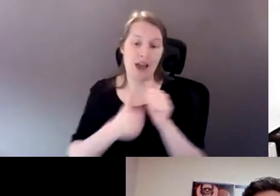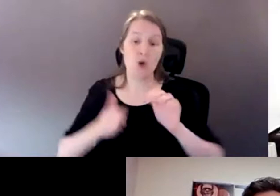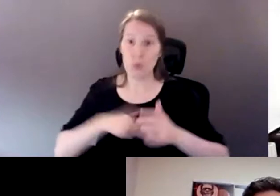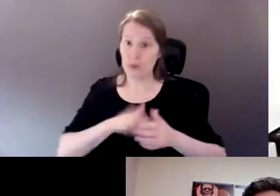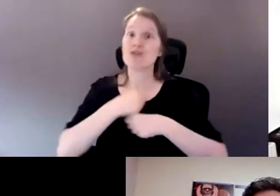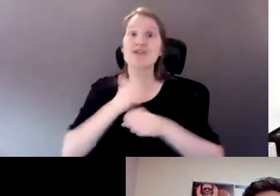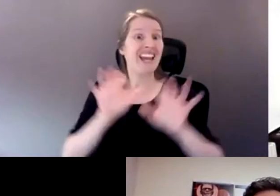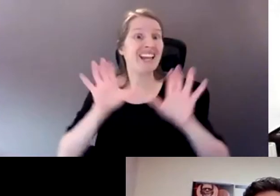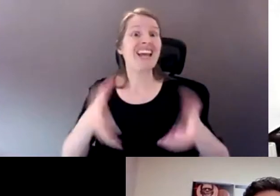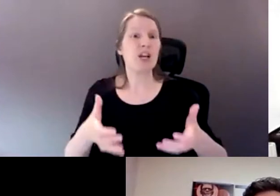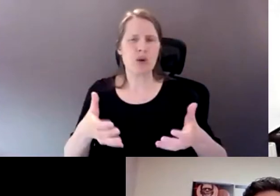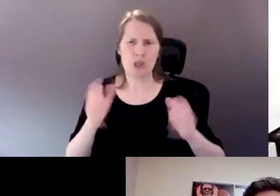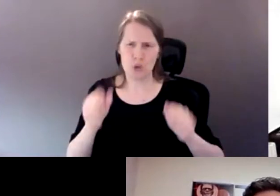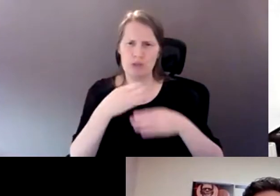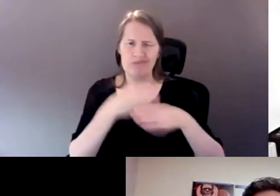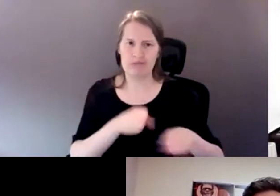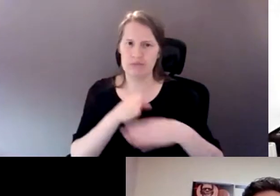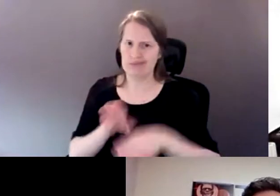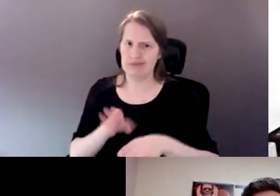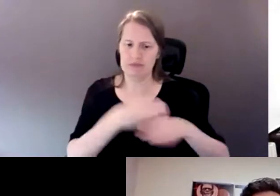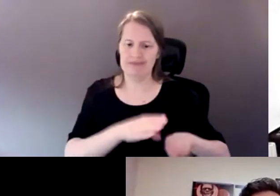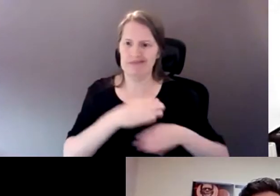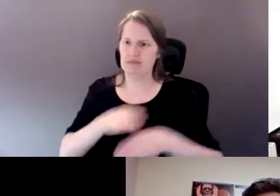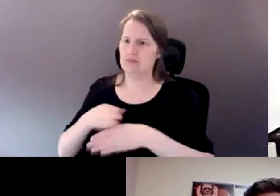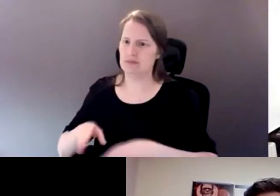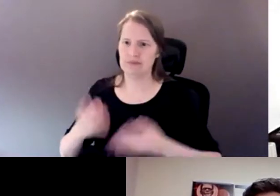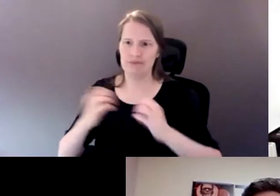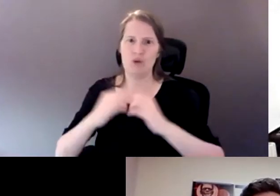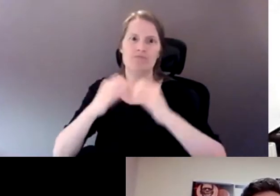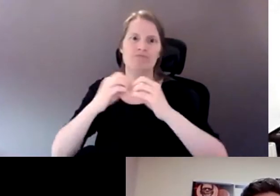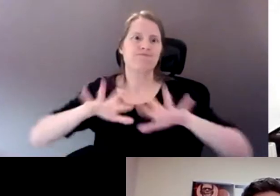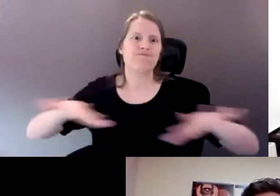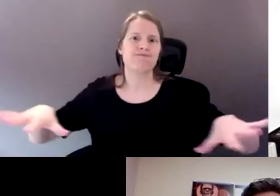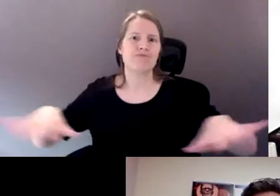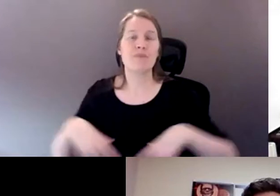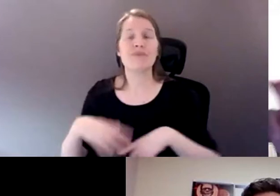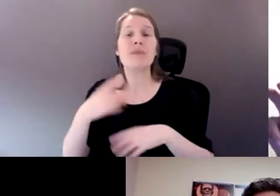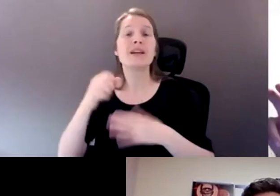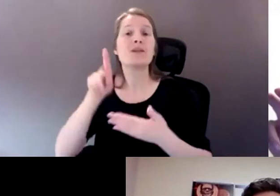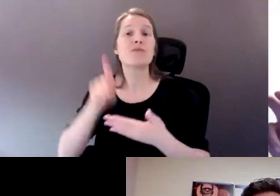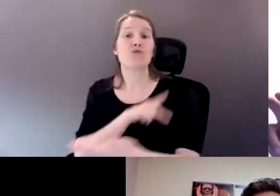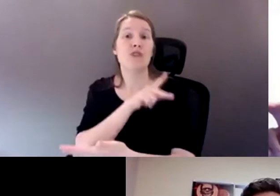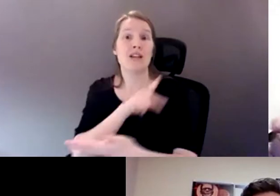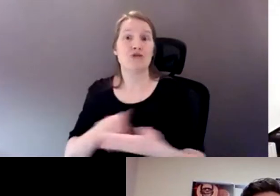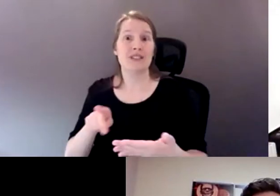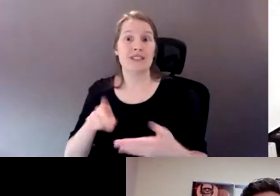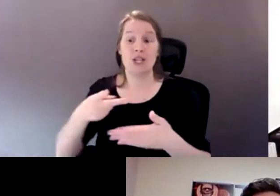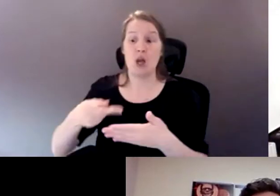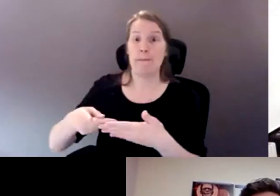could subdivide it. And one of the things about prejudice, prejudgment,